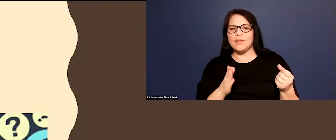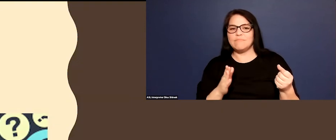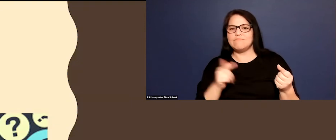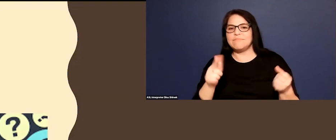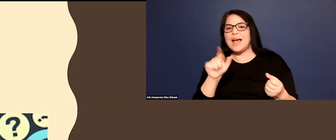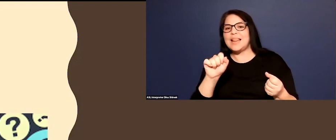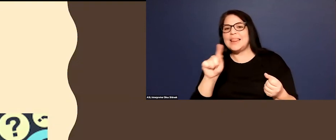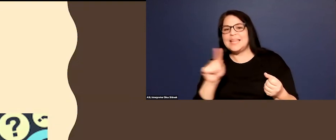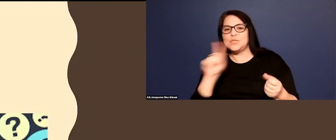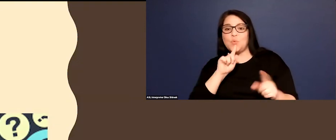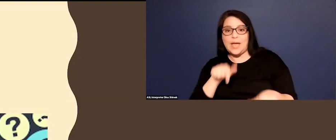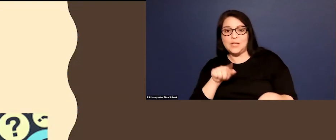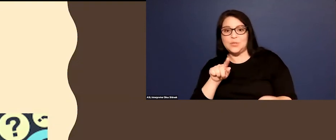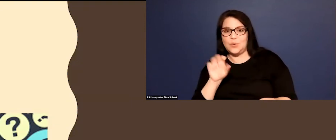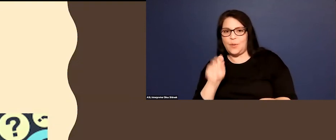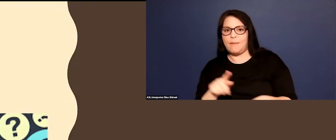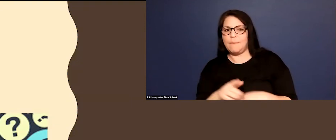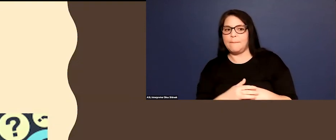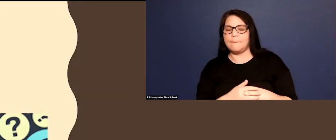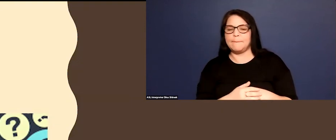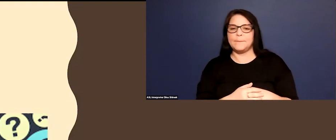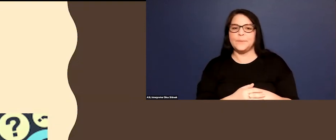and answer it, okay?